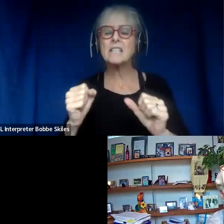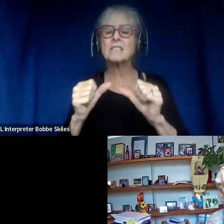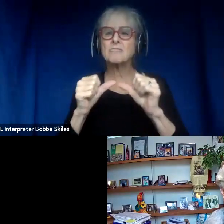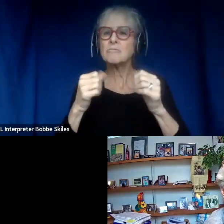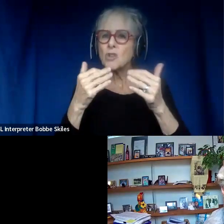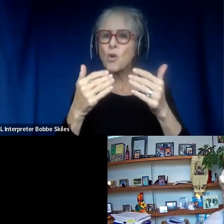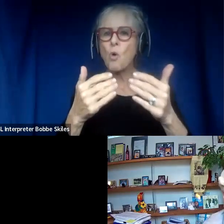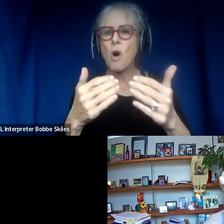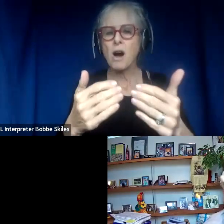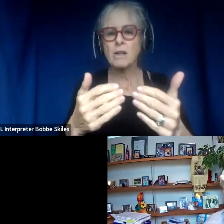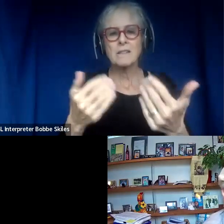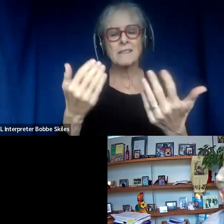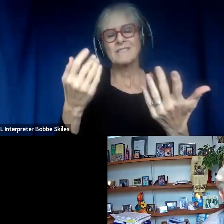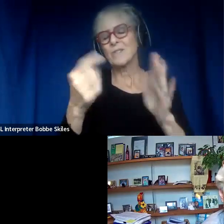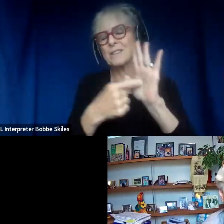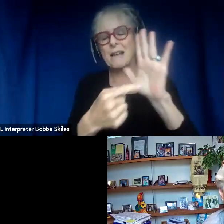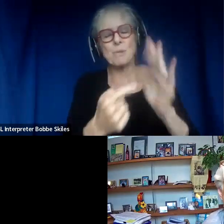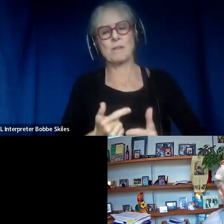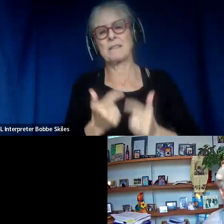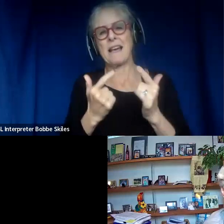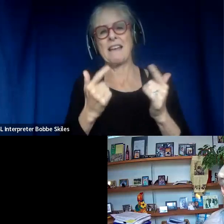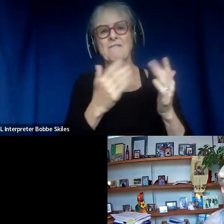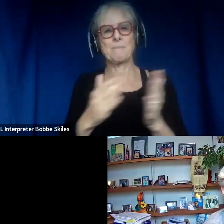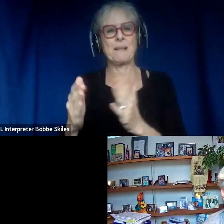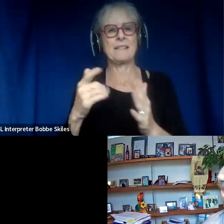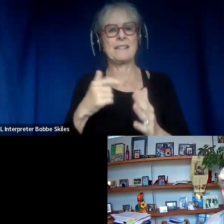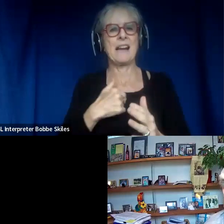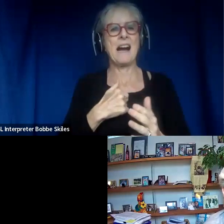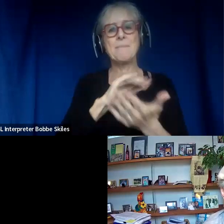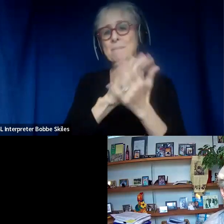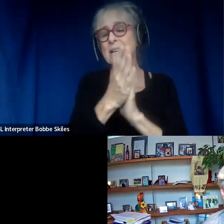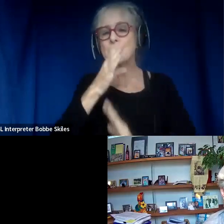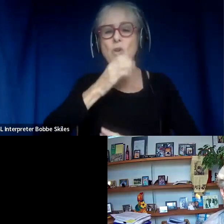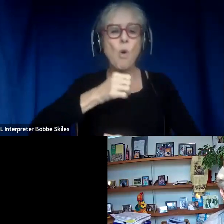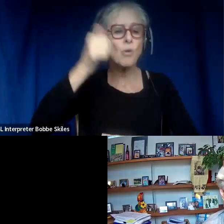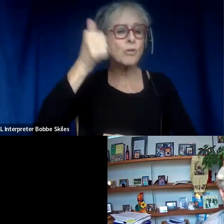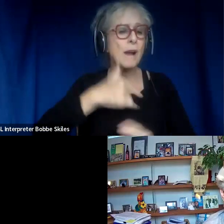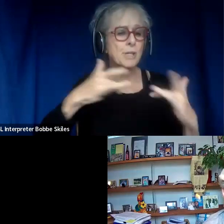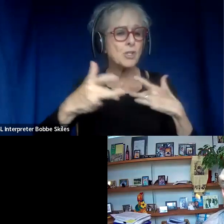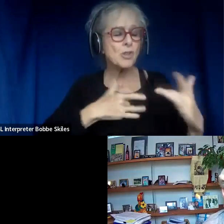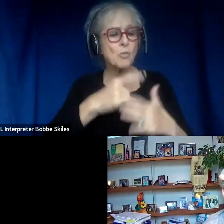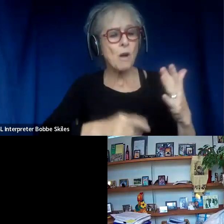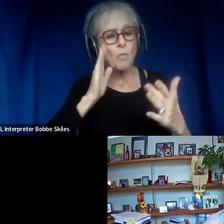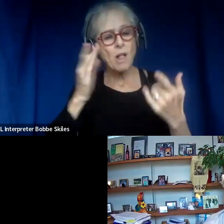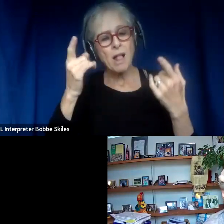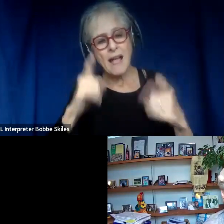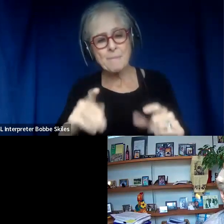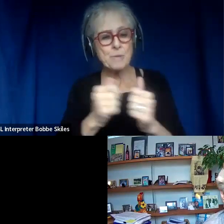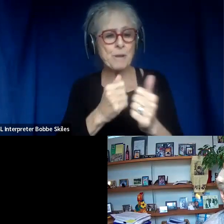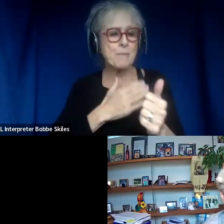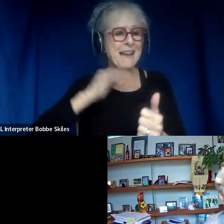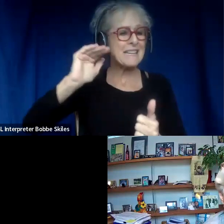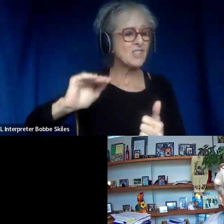example, in life planning, I'm getting older and I'm worried about what's going to happen to my child after